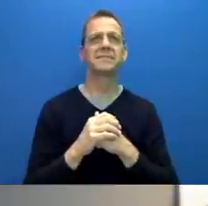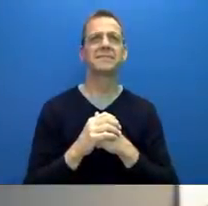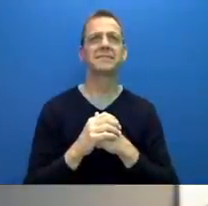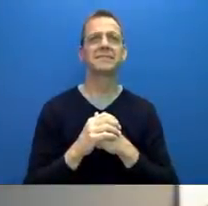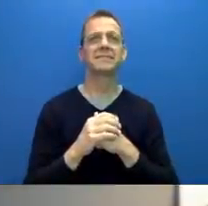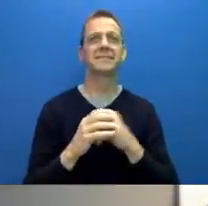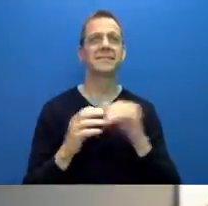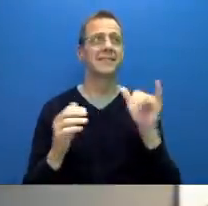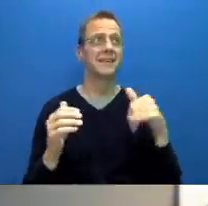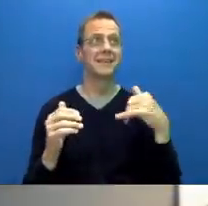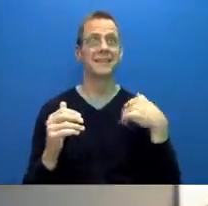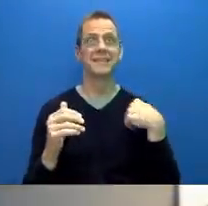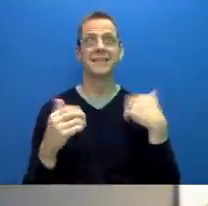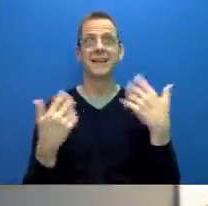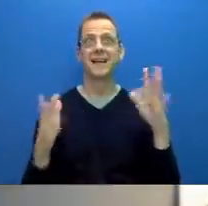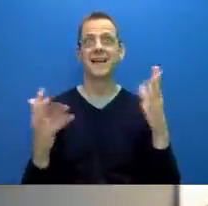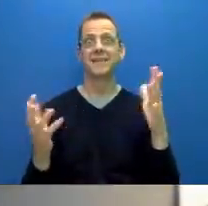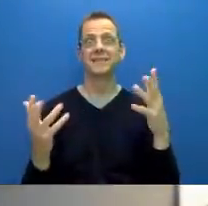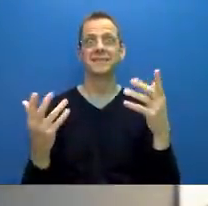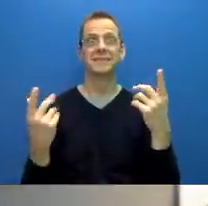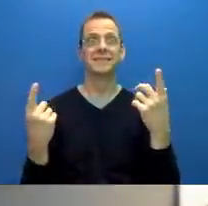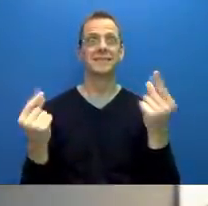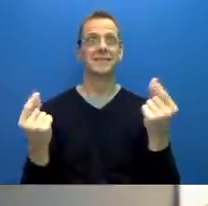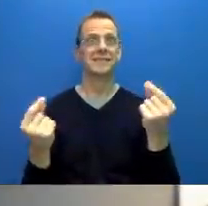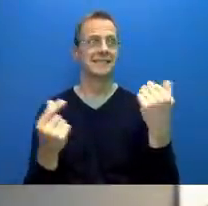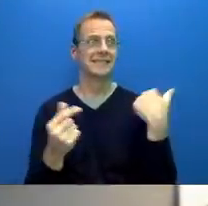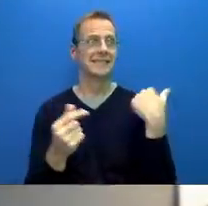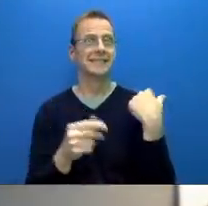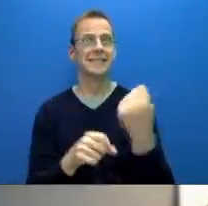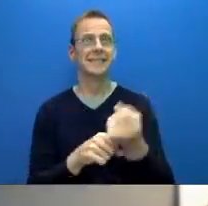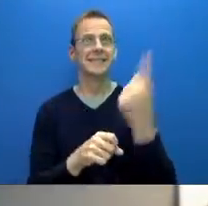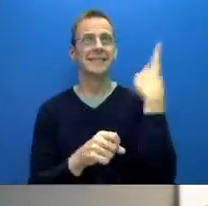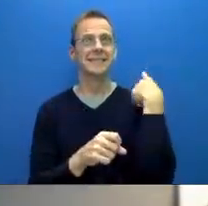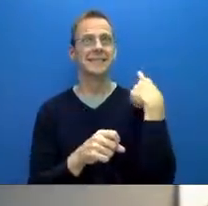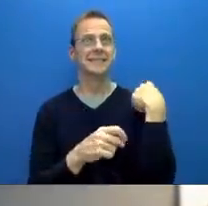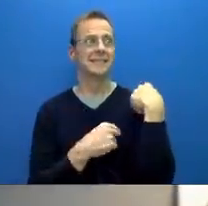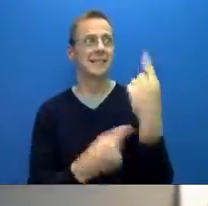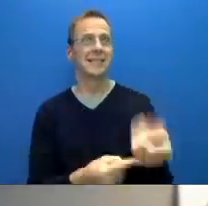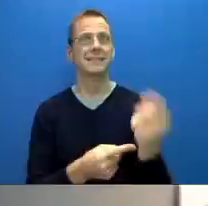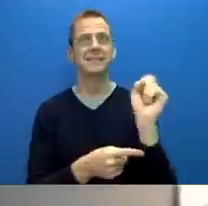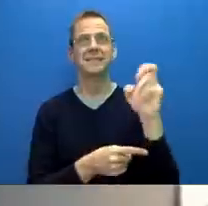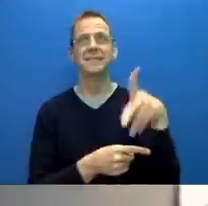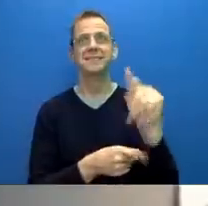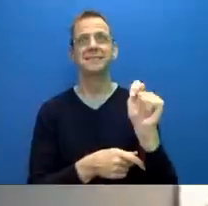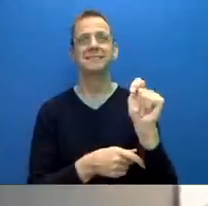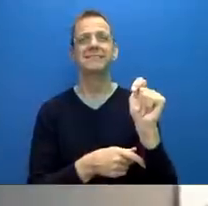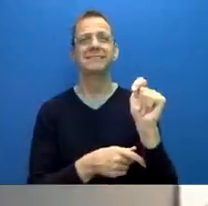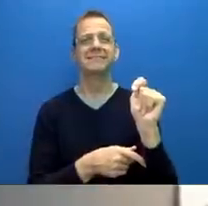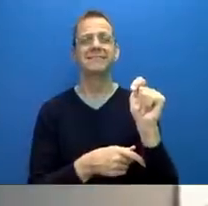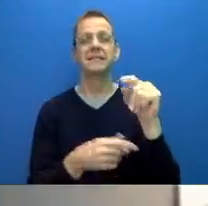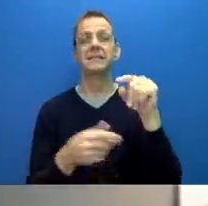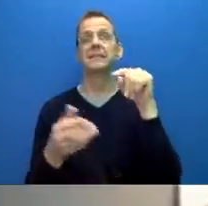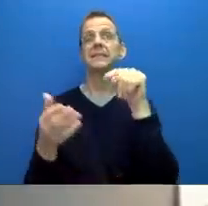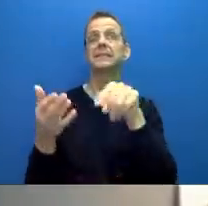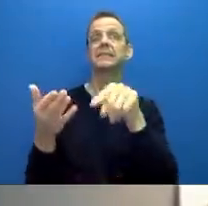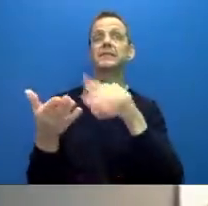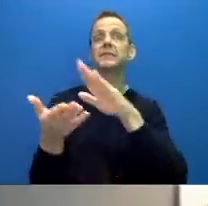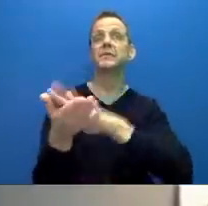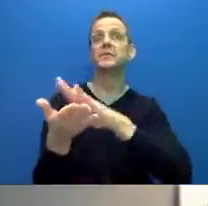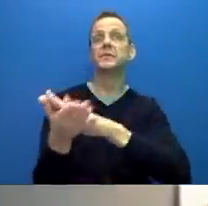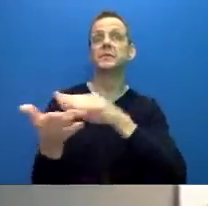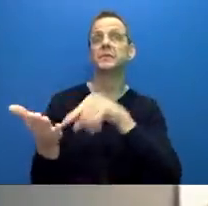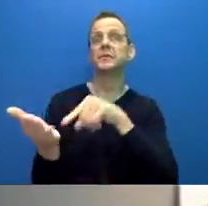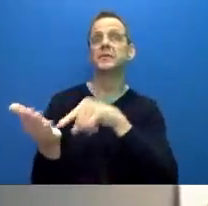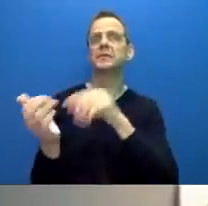what happens after that? Because school communities very much depended on this information about how to keep the people who are in those buildings safe.